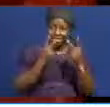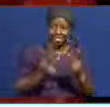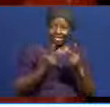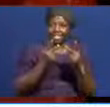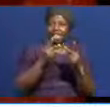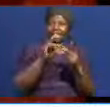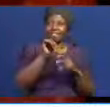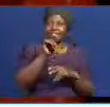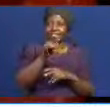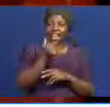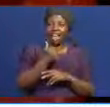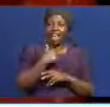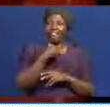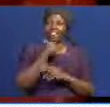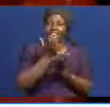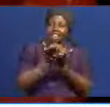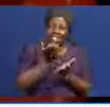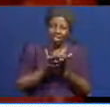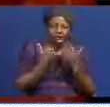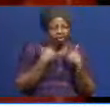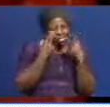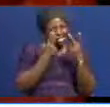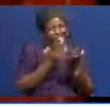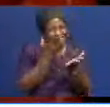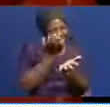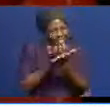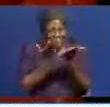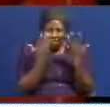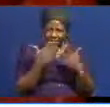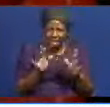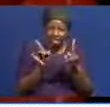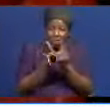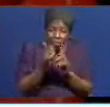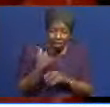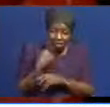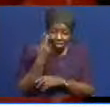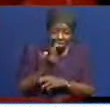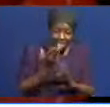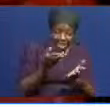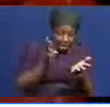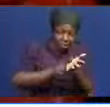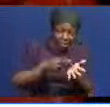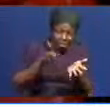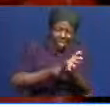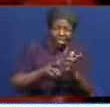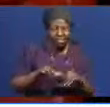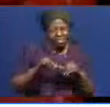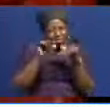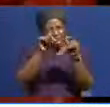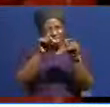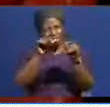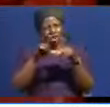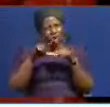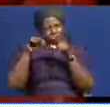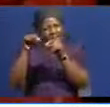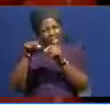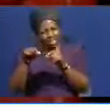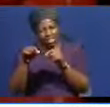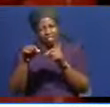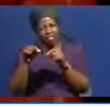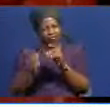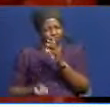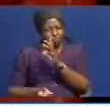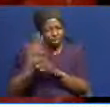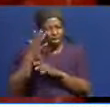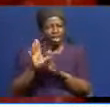been substantiated. We have seen the evidence, and we have even seen repeated utterances of causing divisiveness